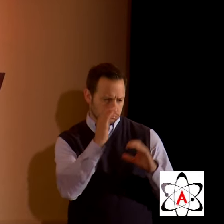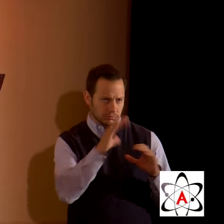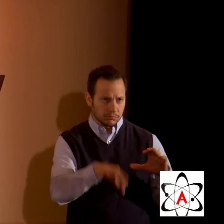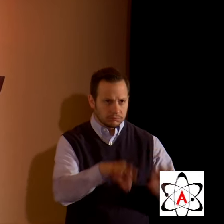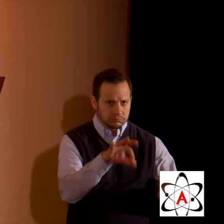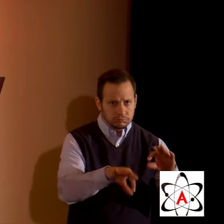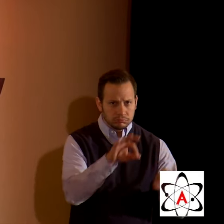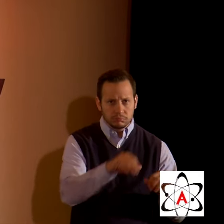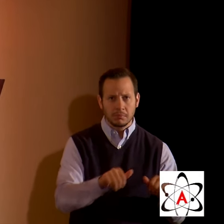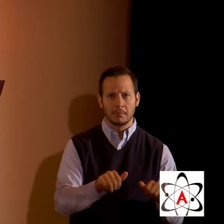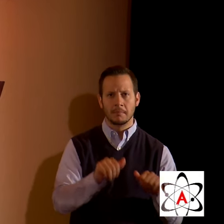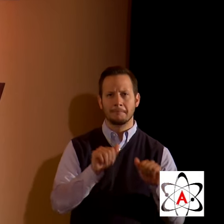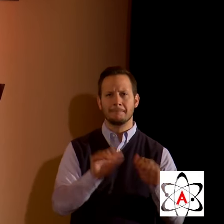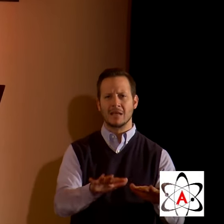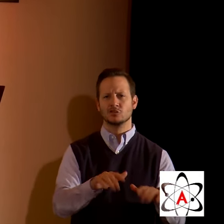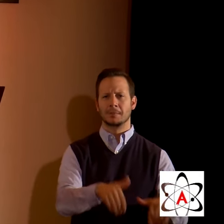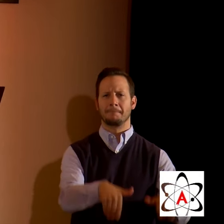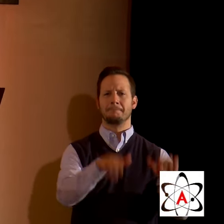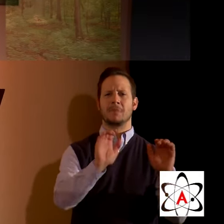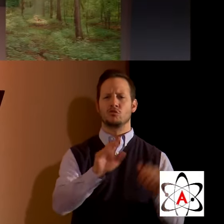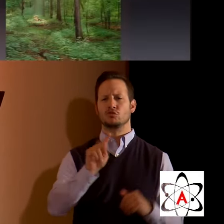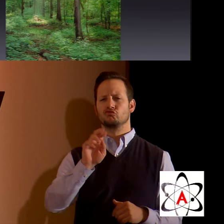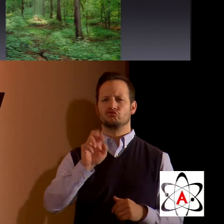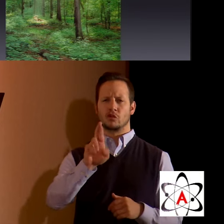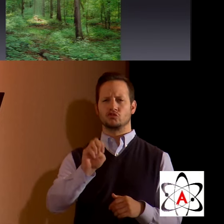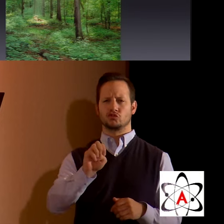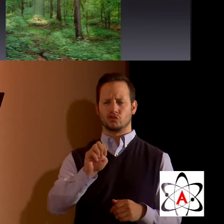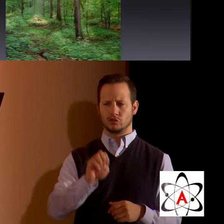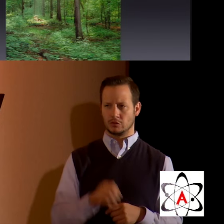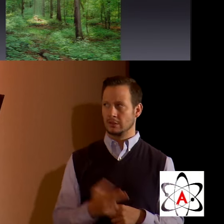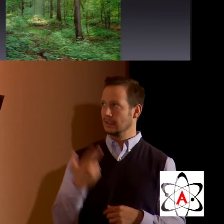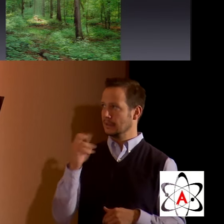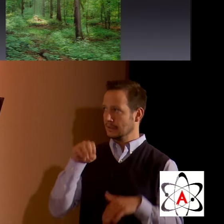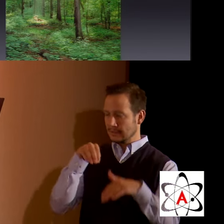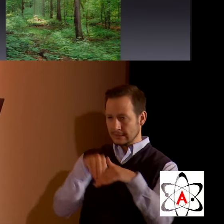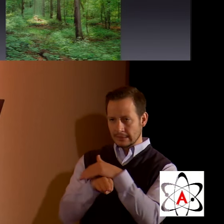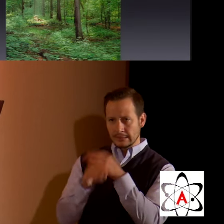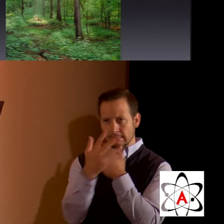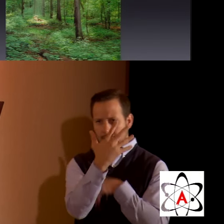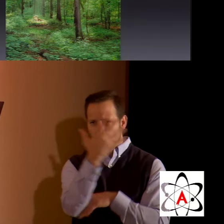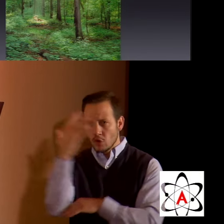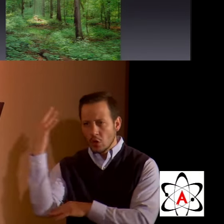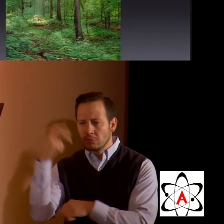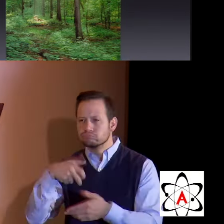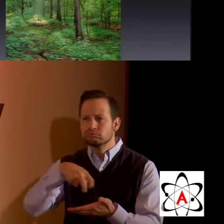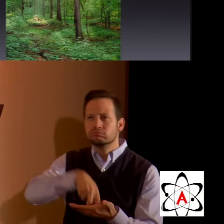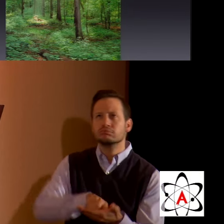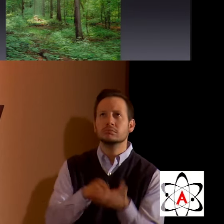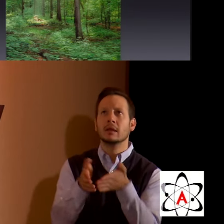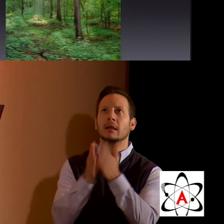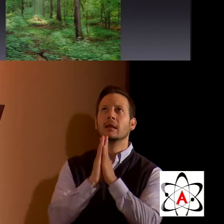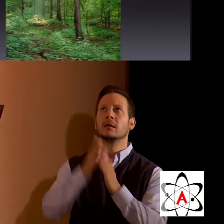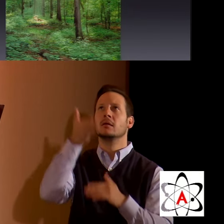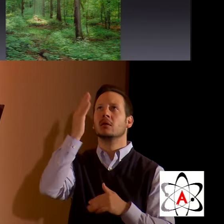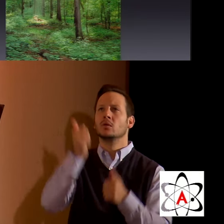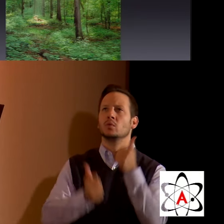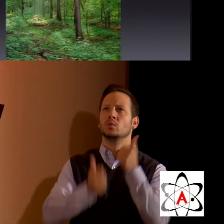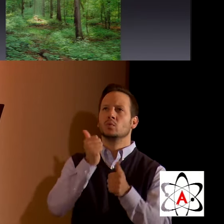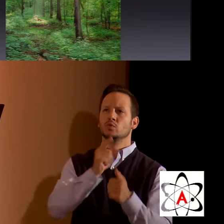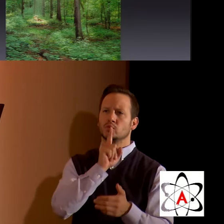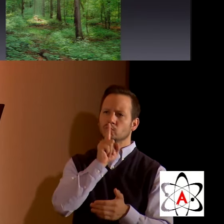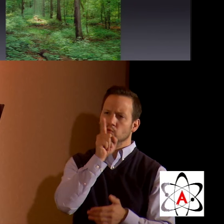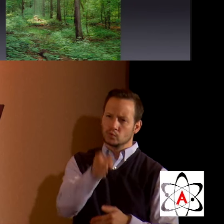up magical buried treasure on their lands, entered this grove to ask God which was the true